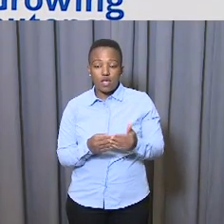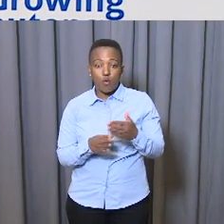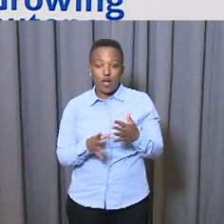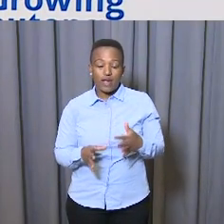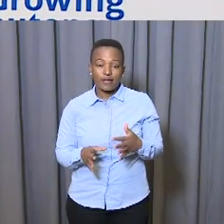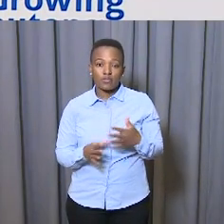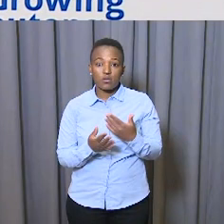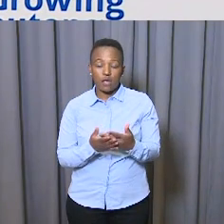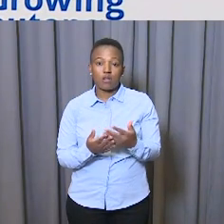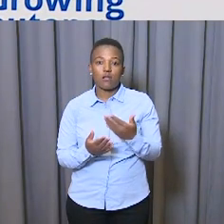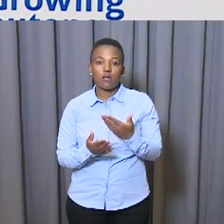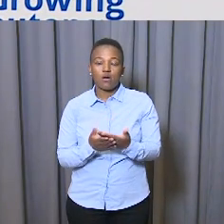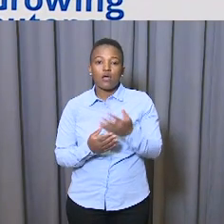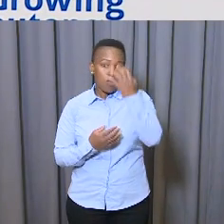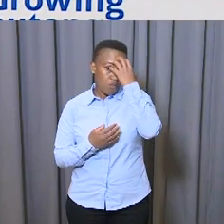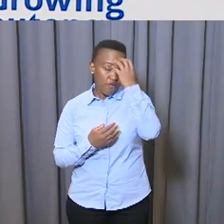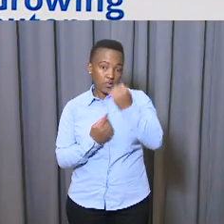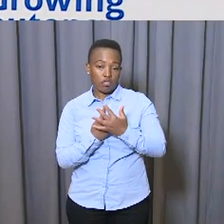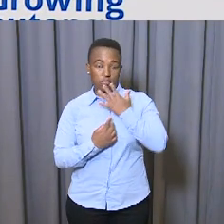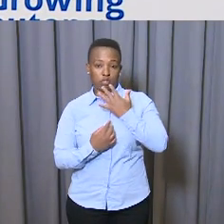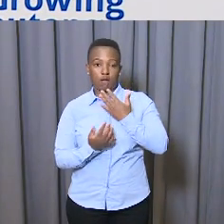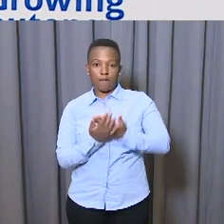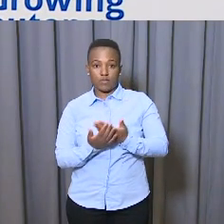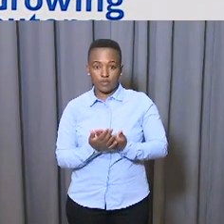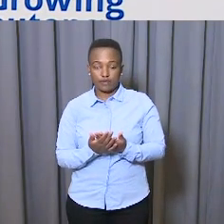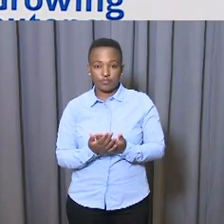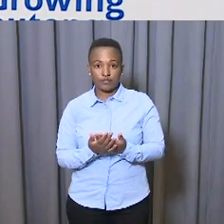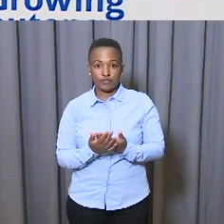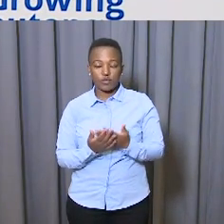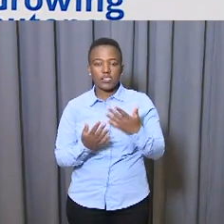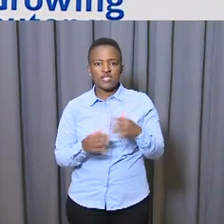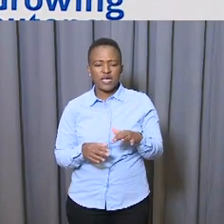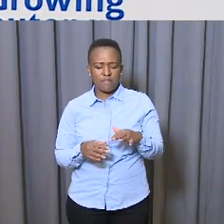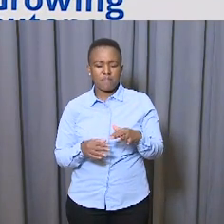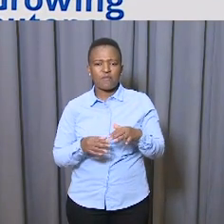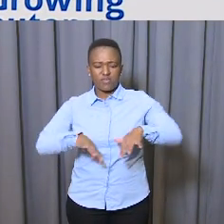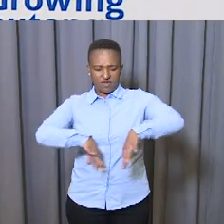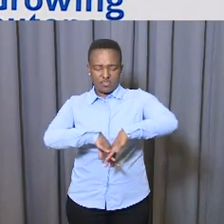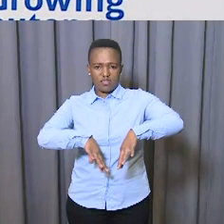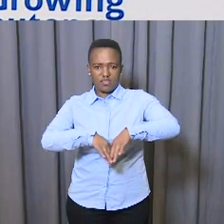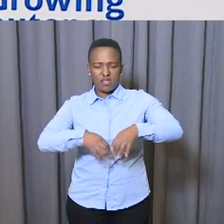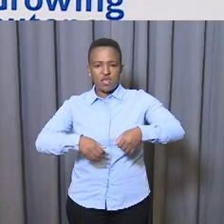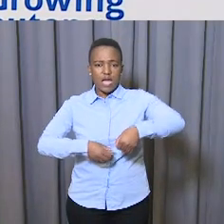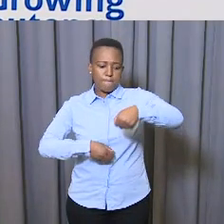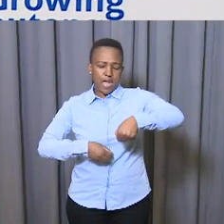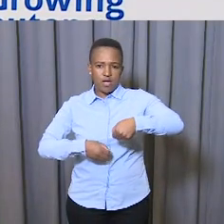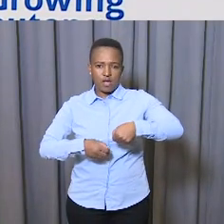infectious professors, have actually now made a refuse bag, something that can be useful to cover